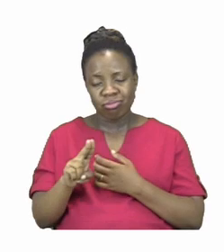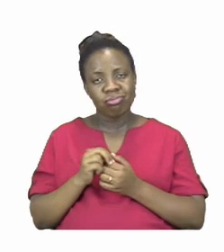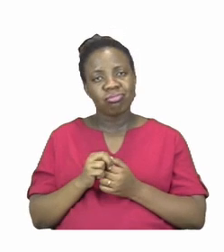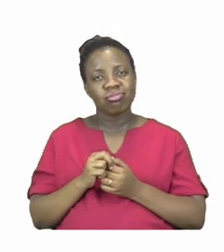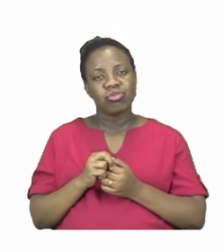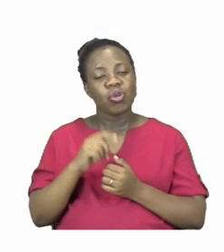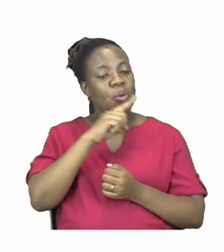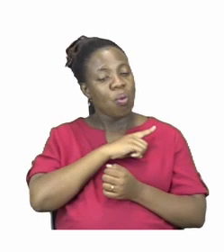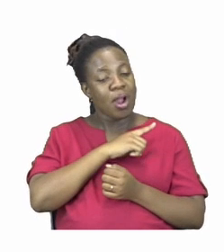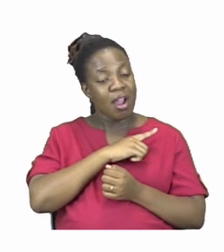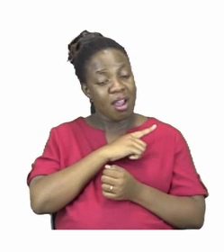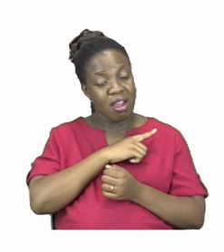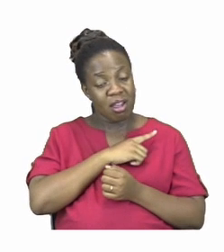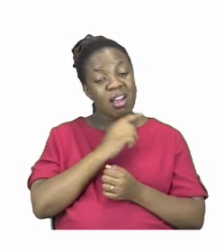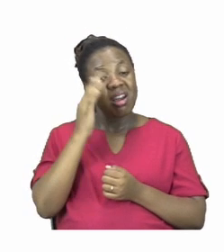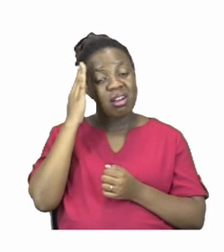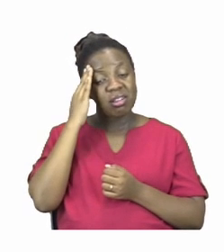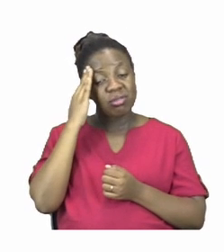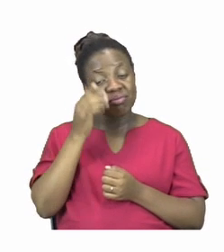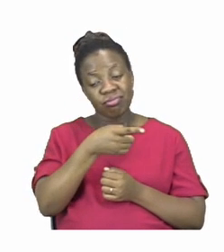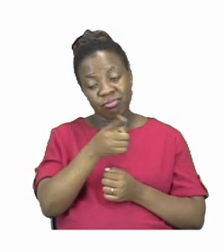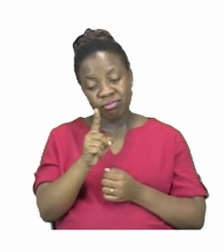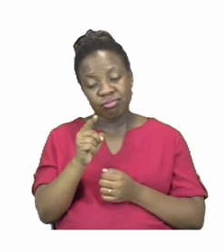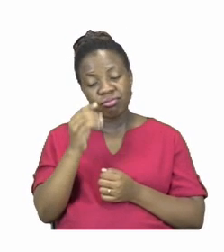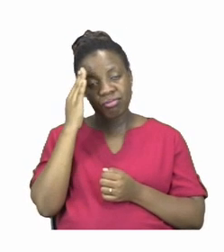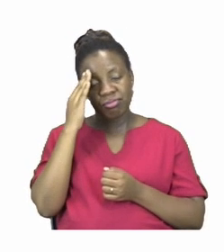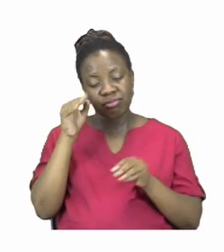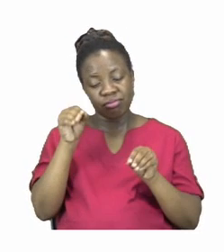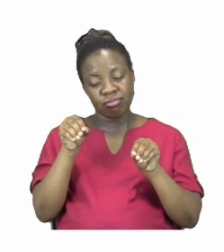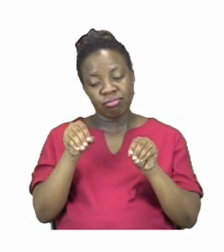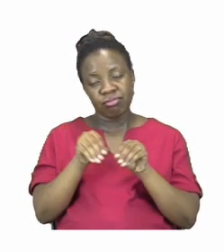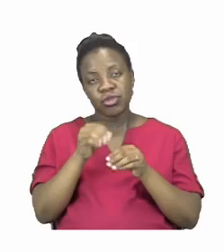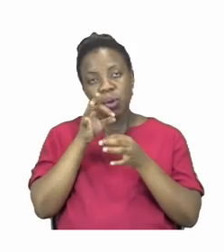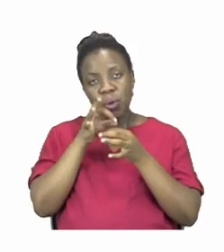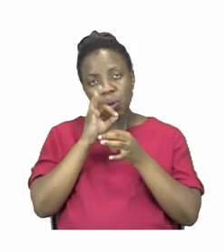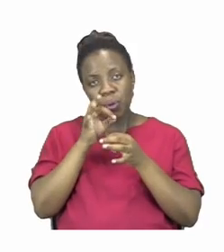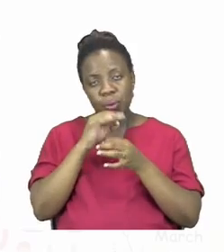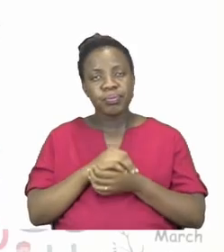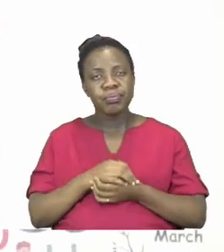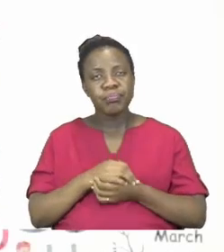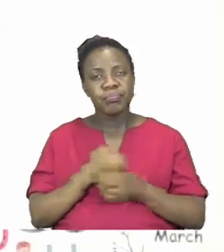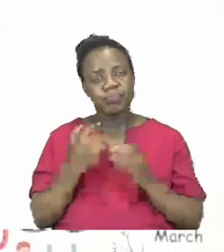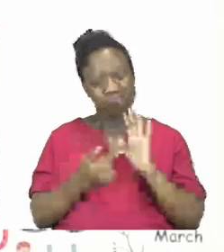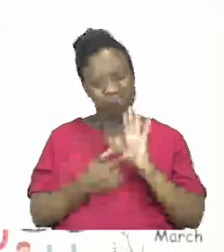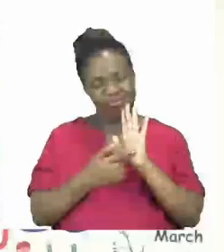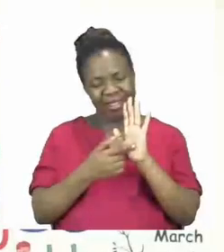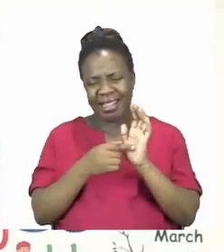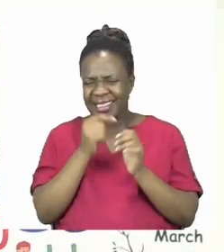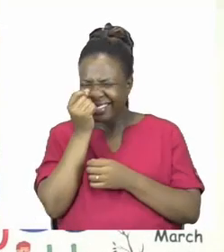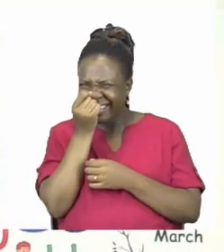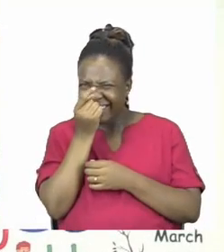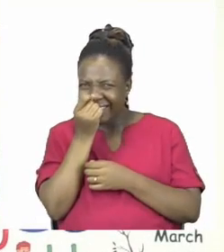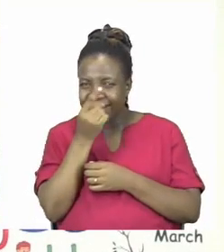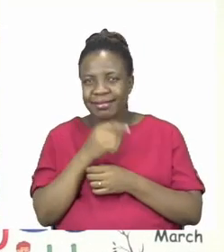is give you a bit of a clue. So let's take a look at the board. Now remember, these are instructions as to